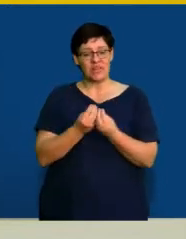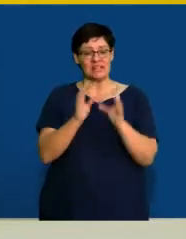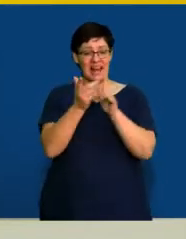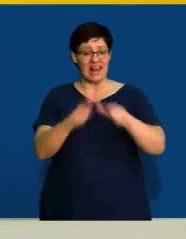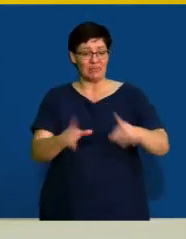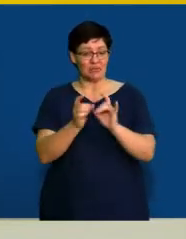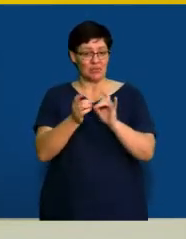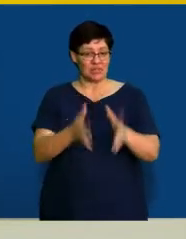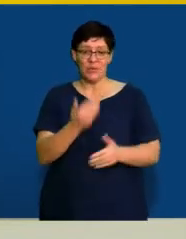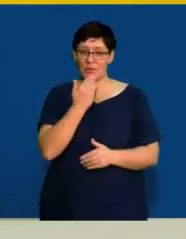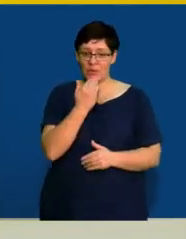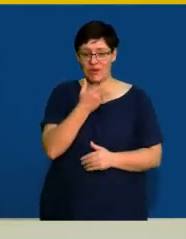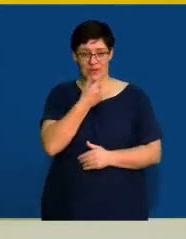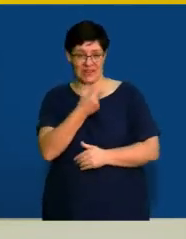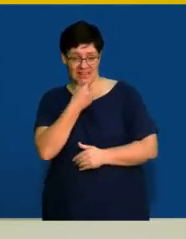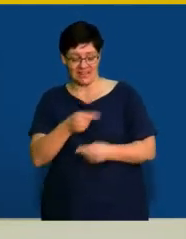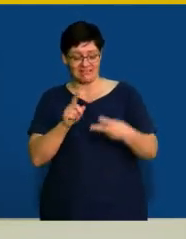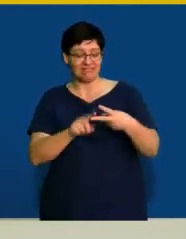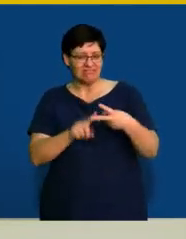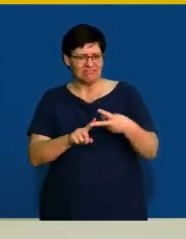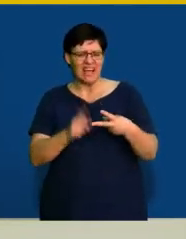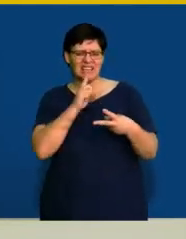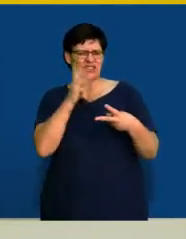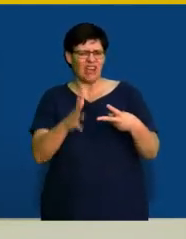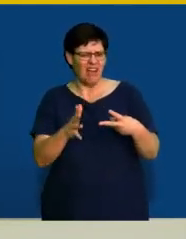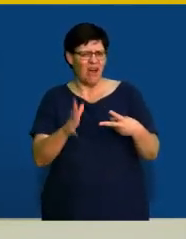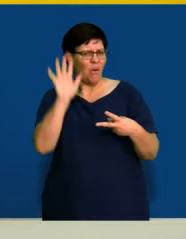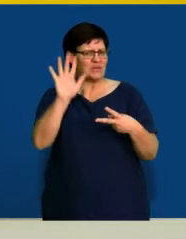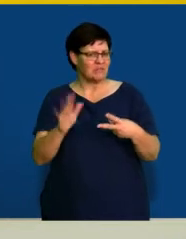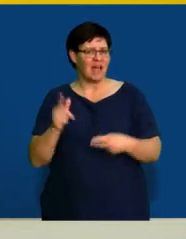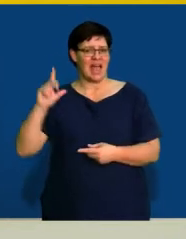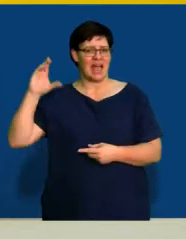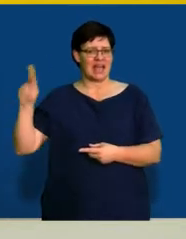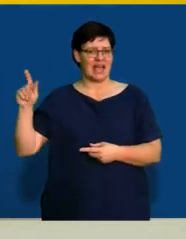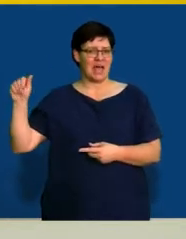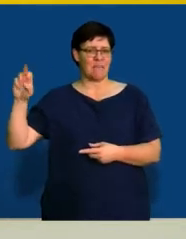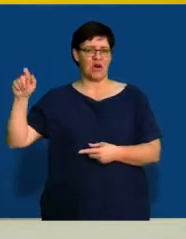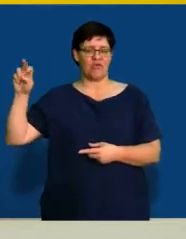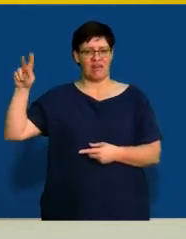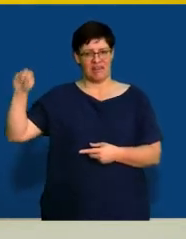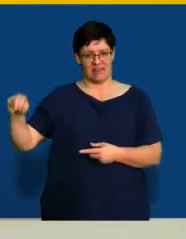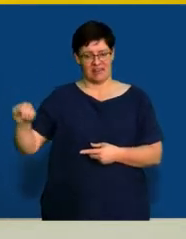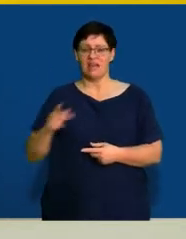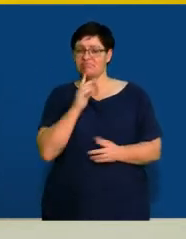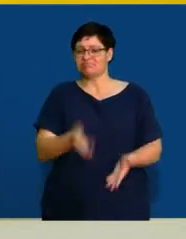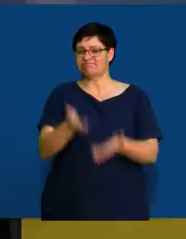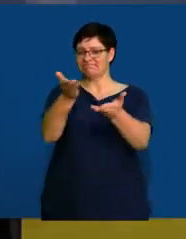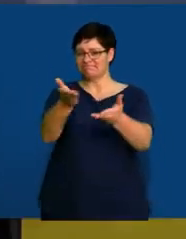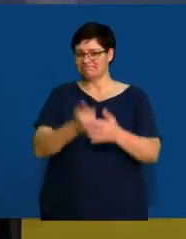sign language interpreter, Nicolene, as well as my awesome teacher, Camelin. Thank you so much, guys, and over to